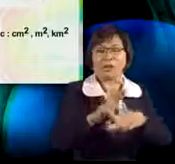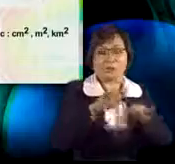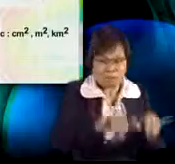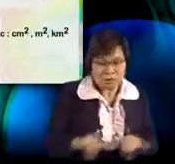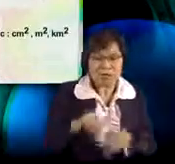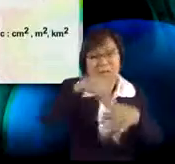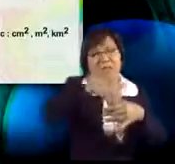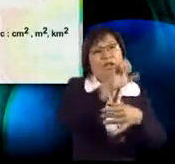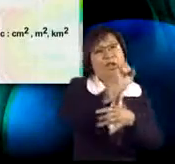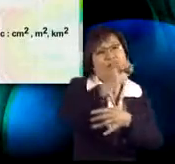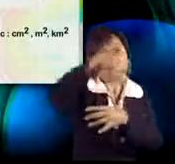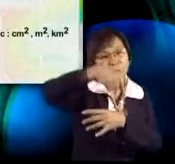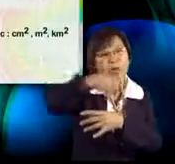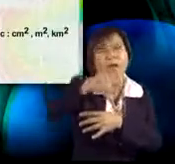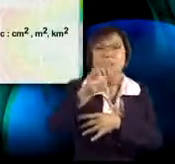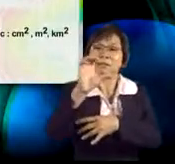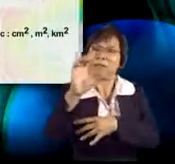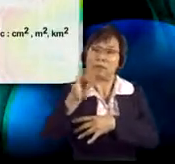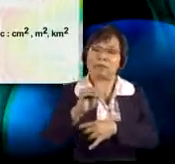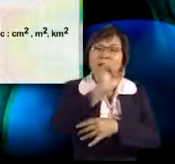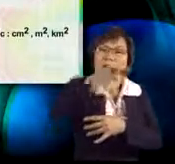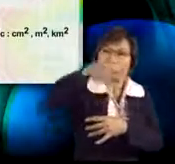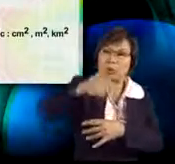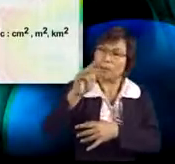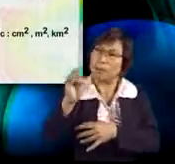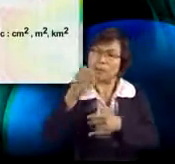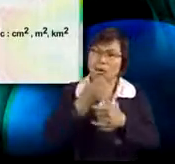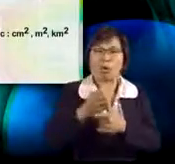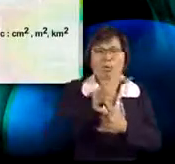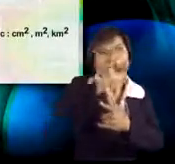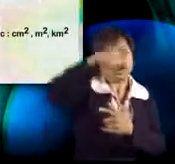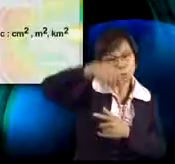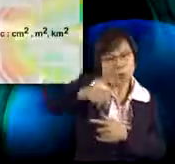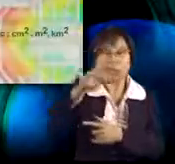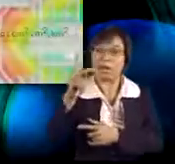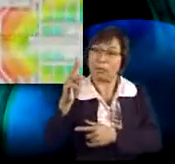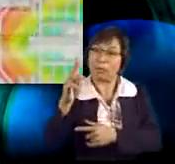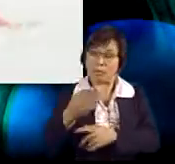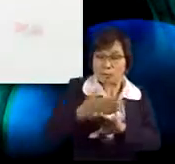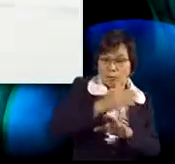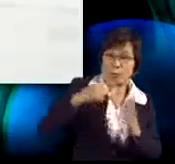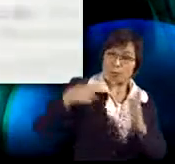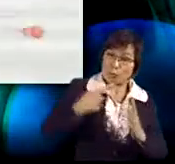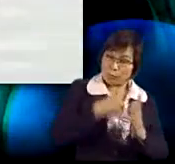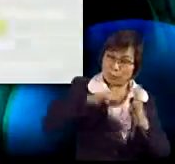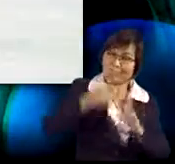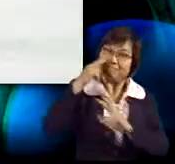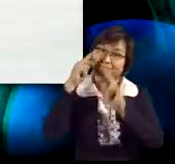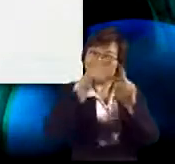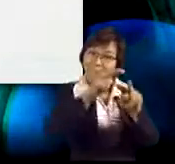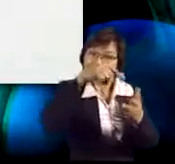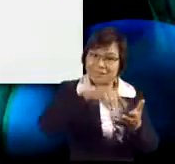square centimeters, square meters, or square kilometers. Before we begin, let us look at